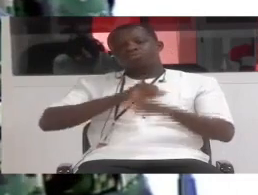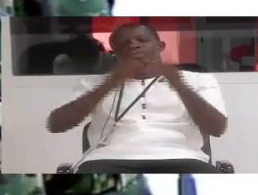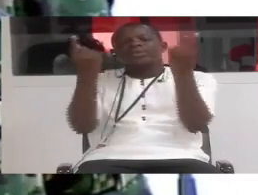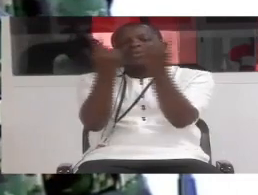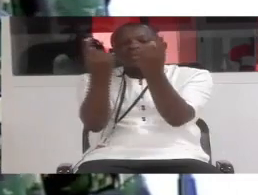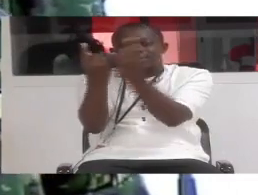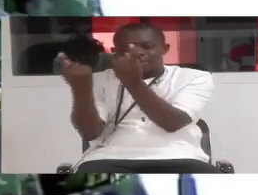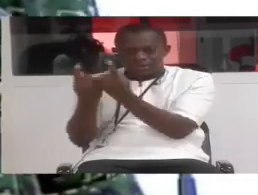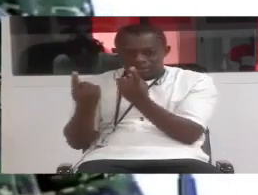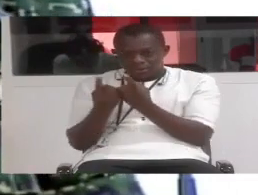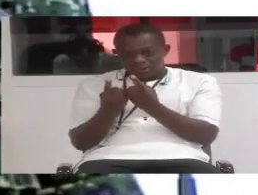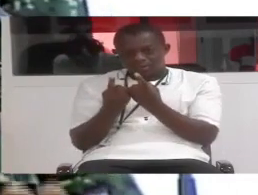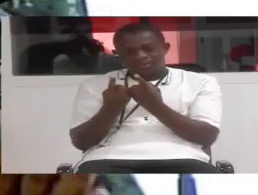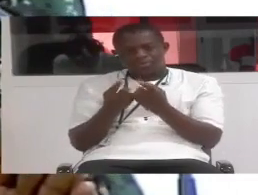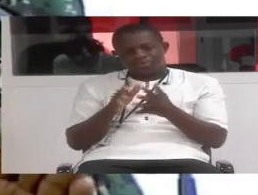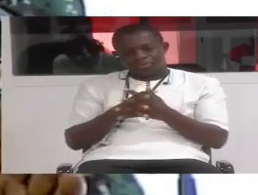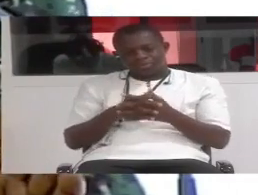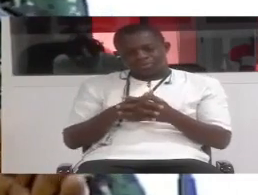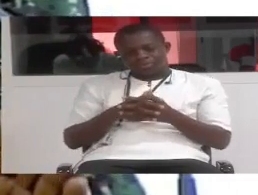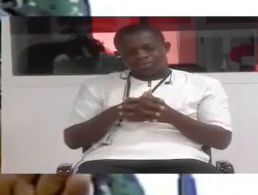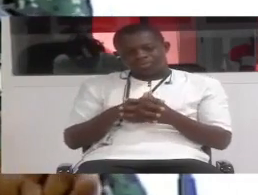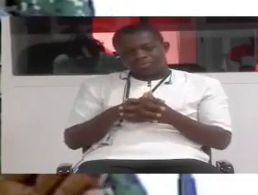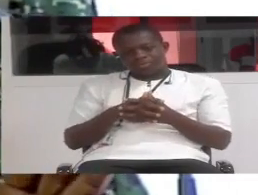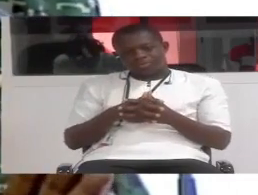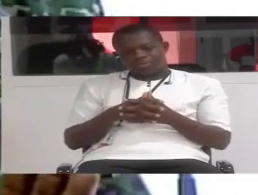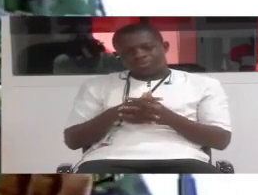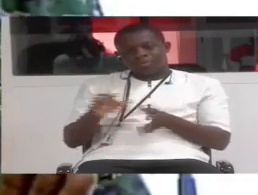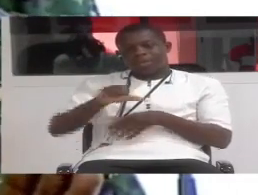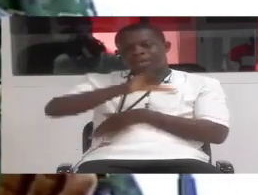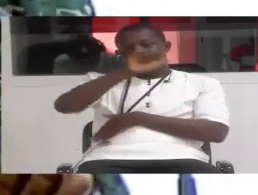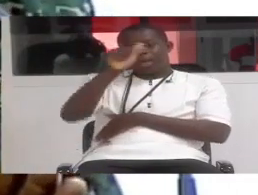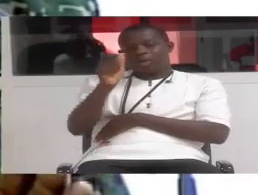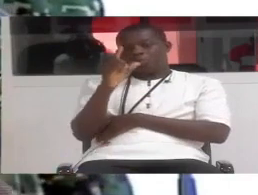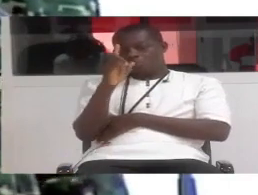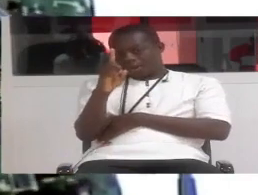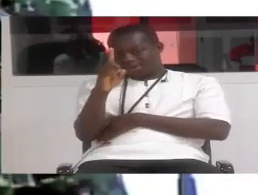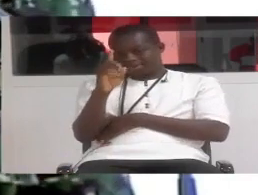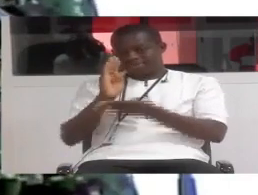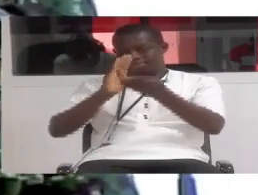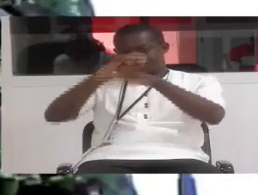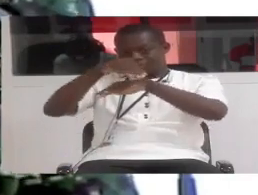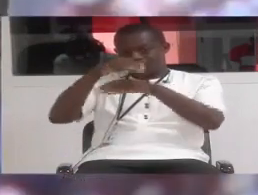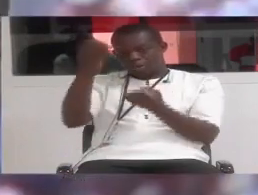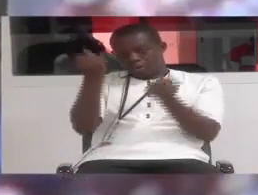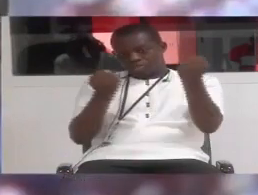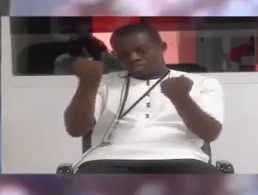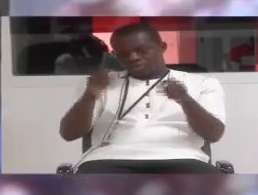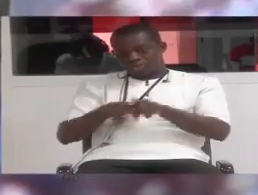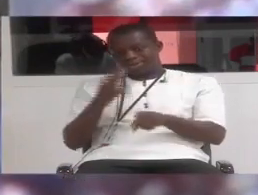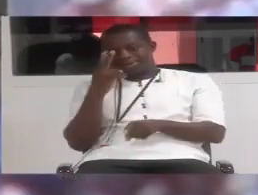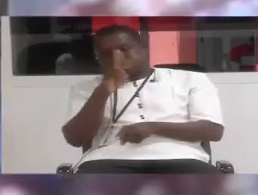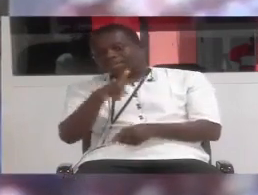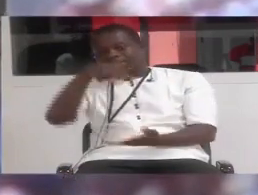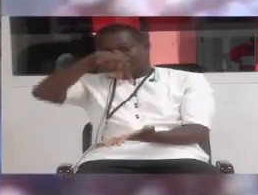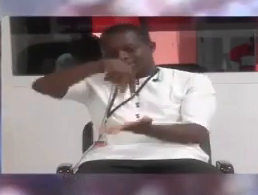was their belongings. Ak ben truck buñ fekk mu ngi taxaw fofu. And one truck that we